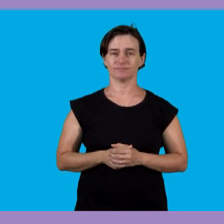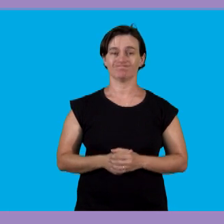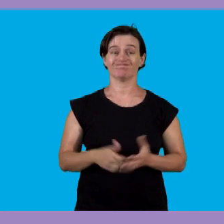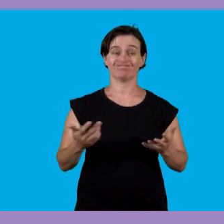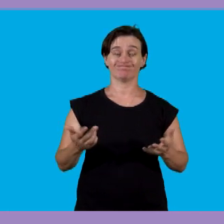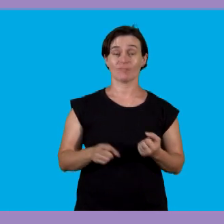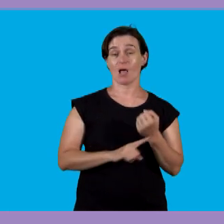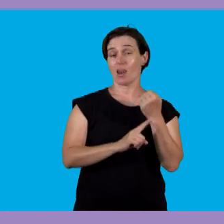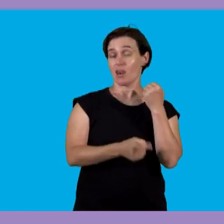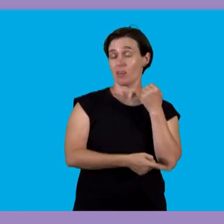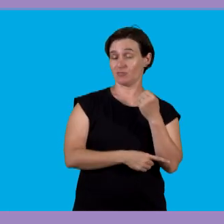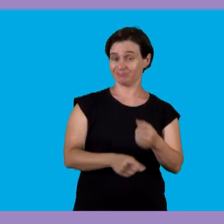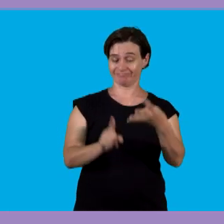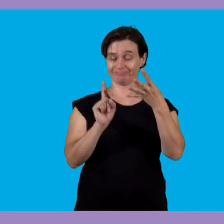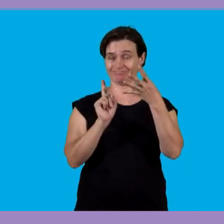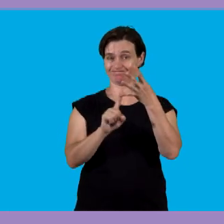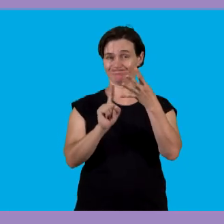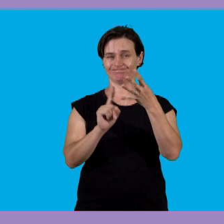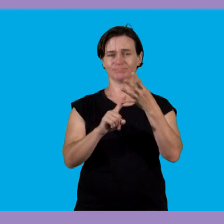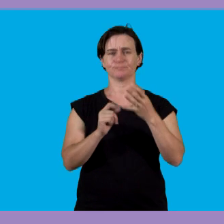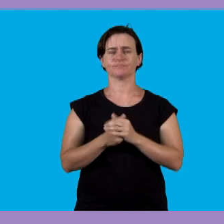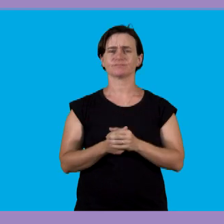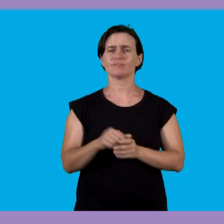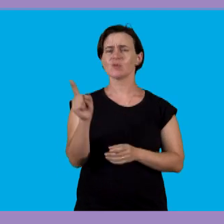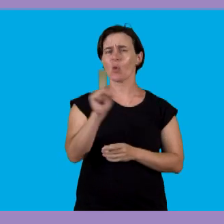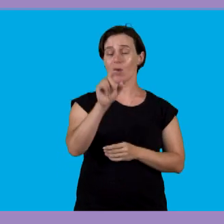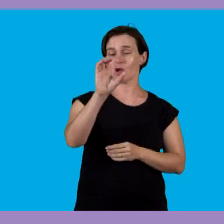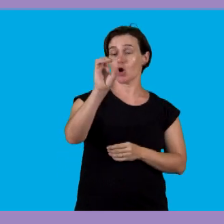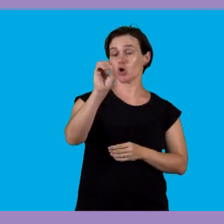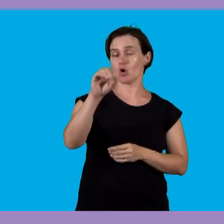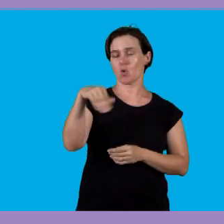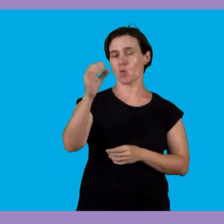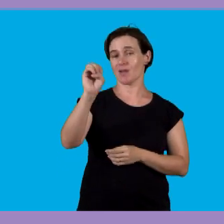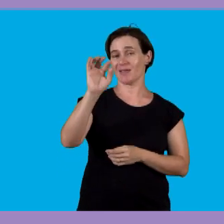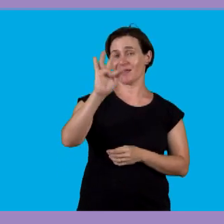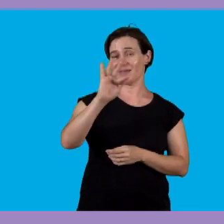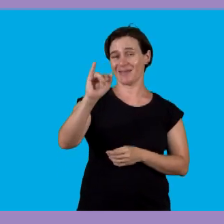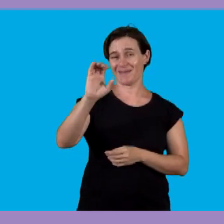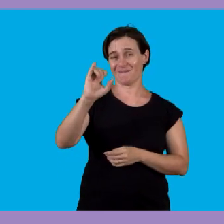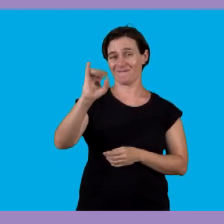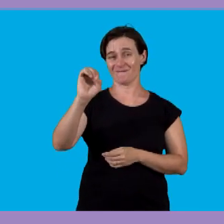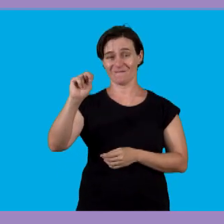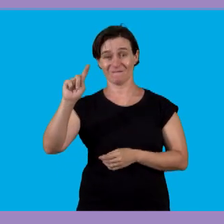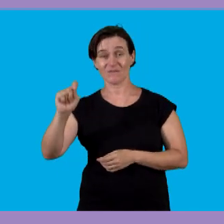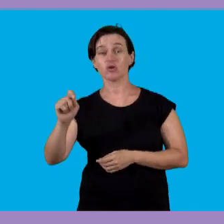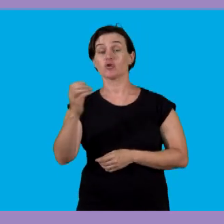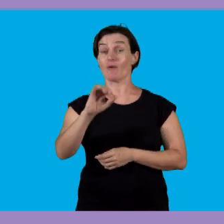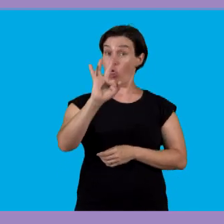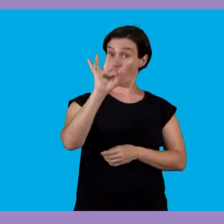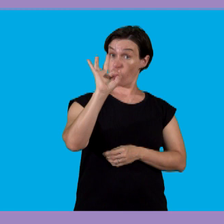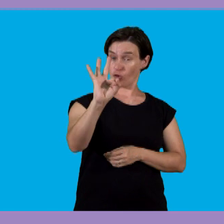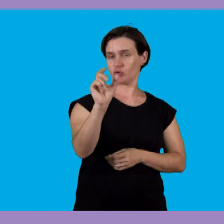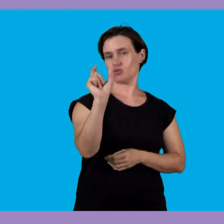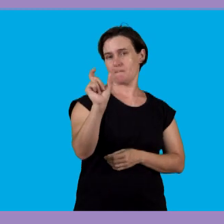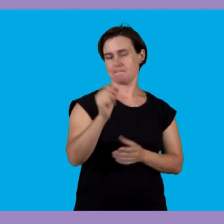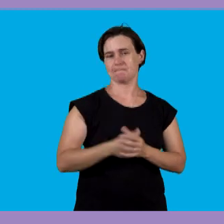Then lastly, we are going to look at what is the coefficient of the third term. So we've already seen that the